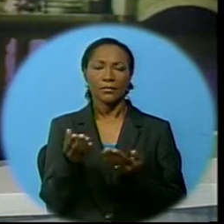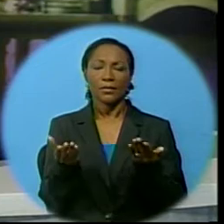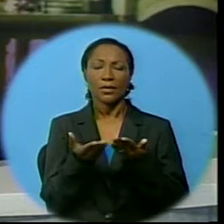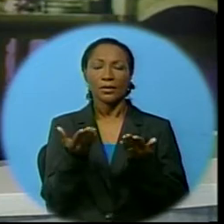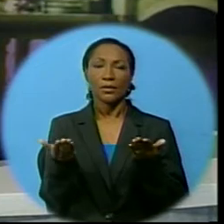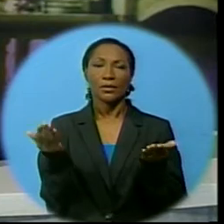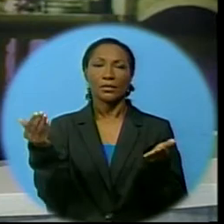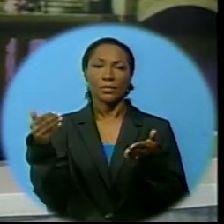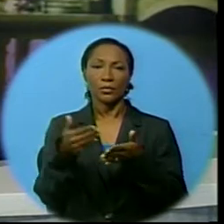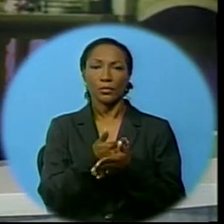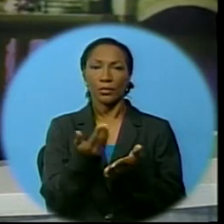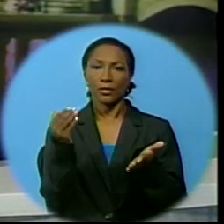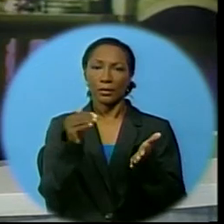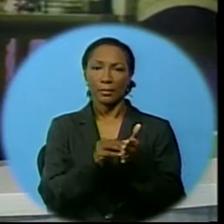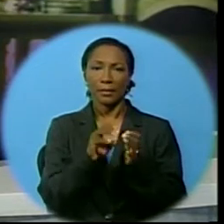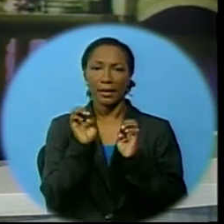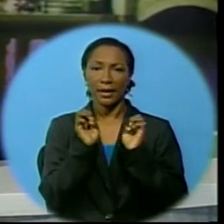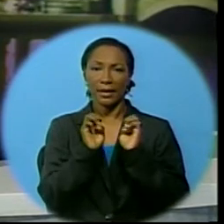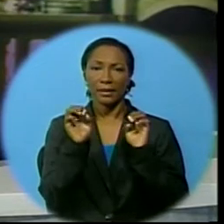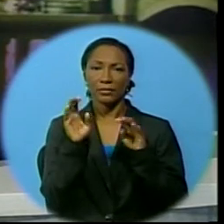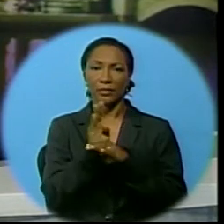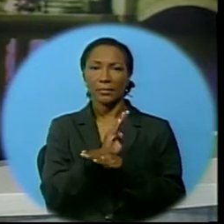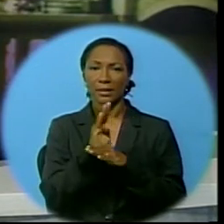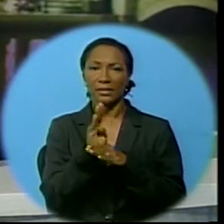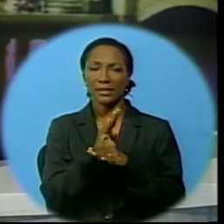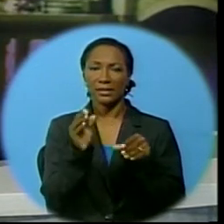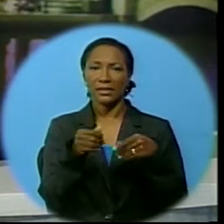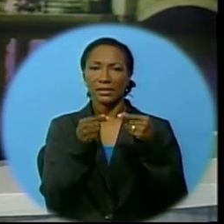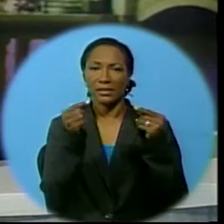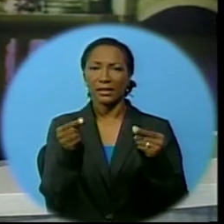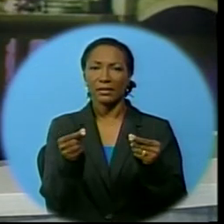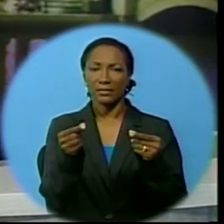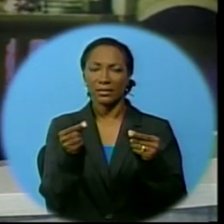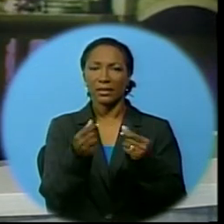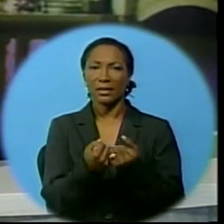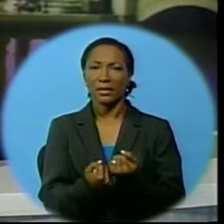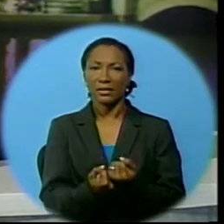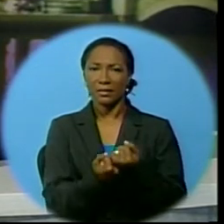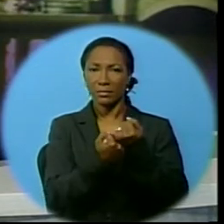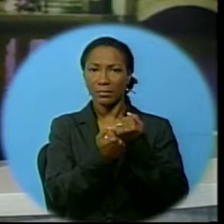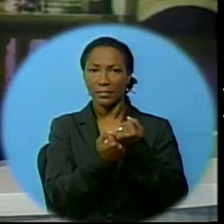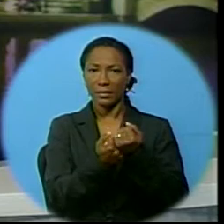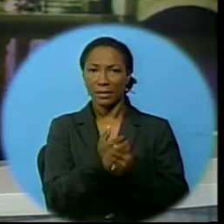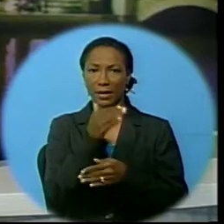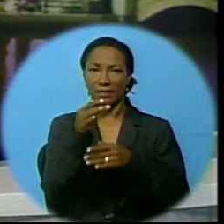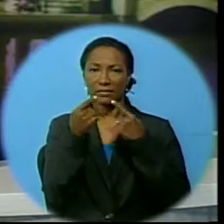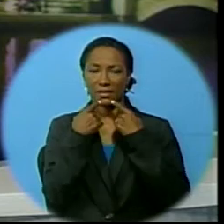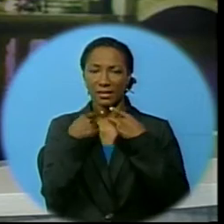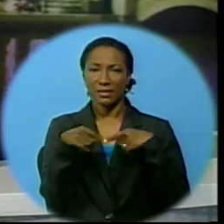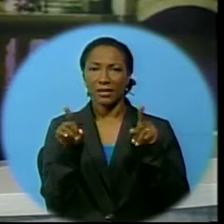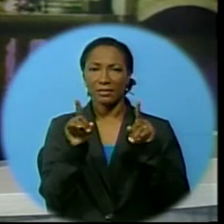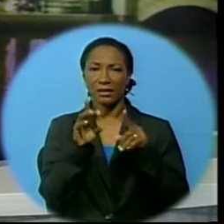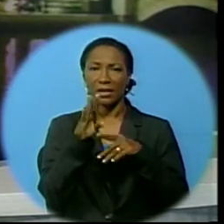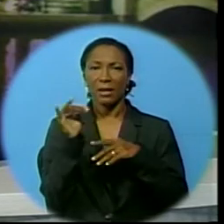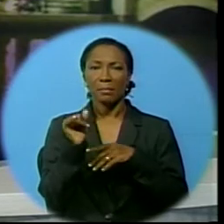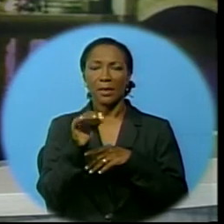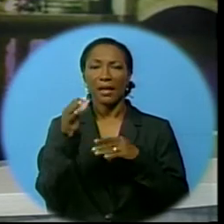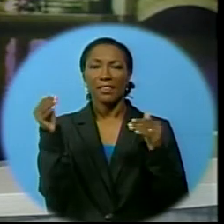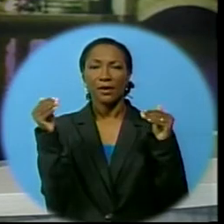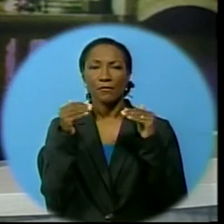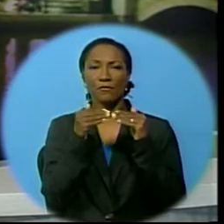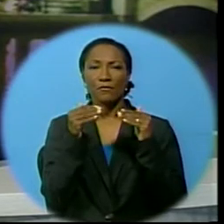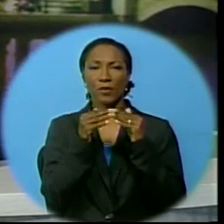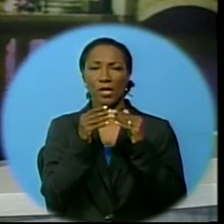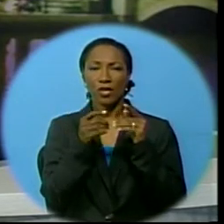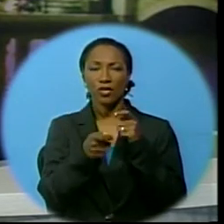The local renewable energy sector has been given a significant boost following a major announcement by the Fair Trading Commission